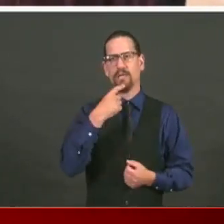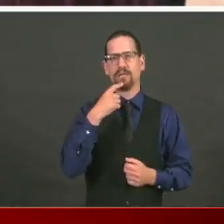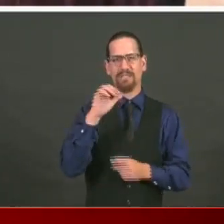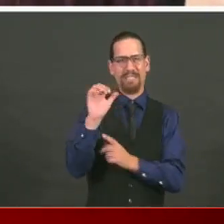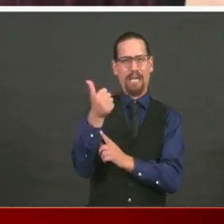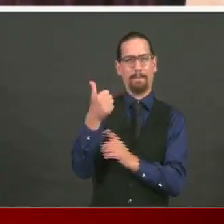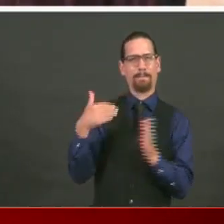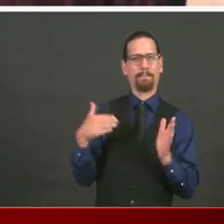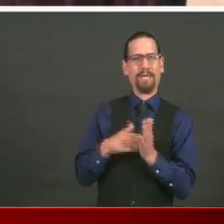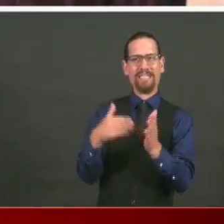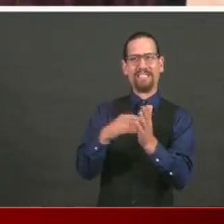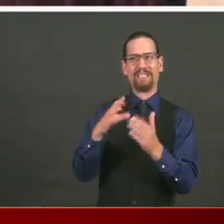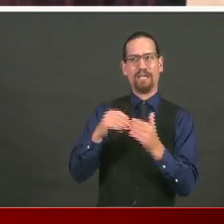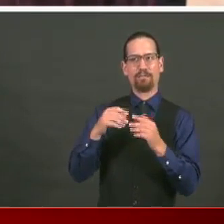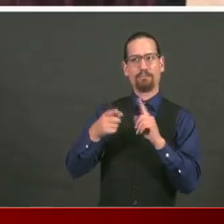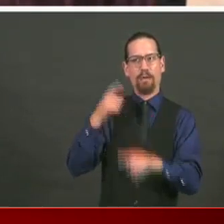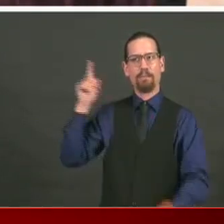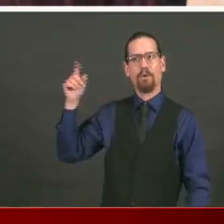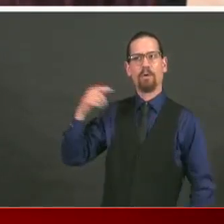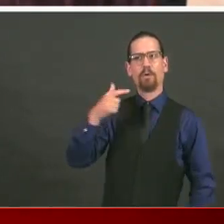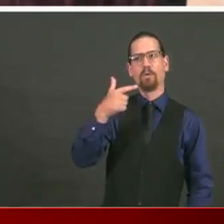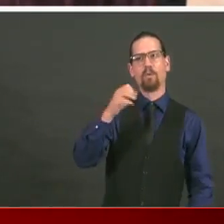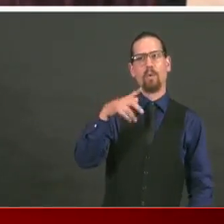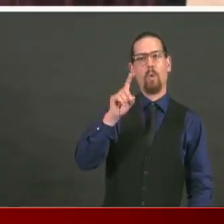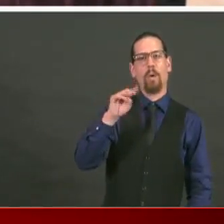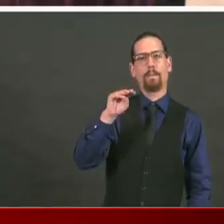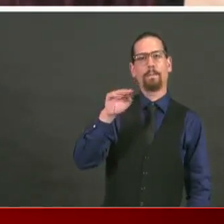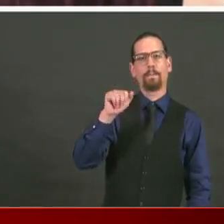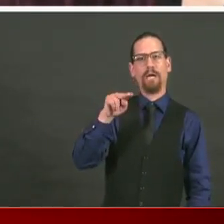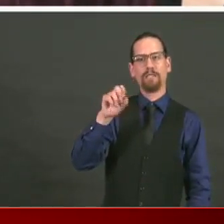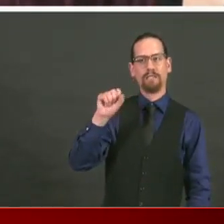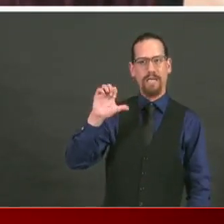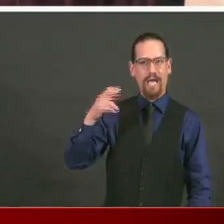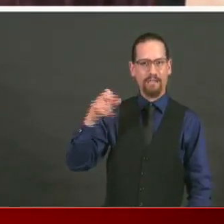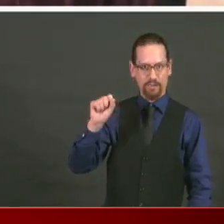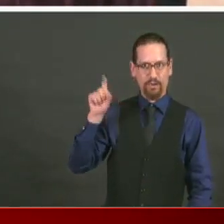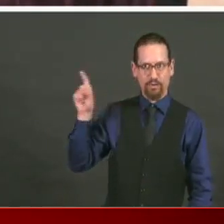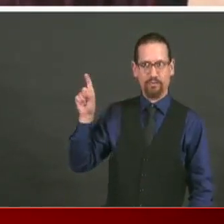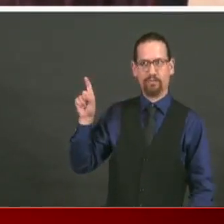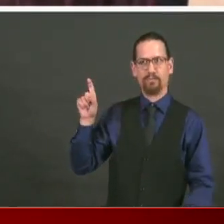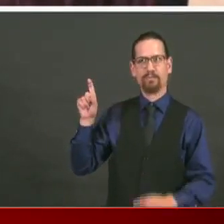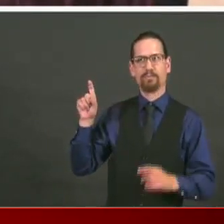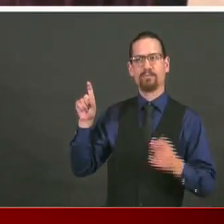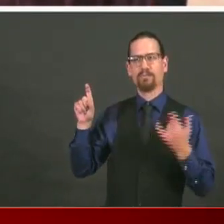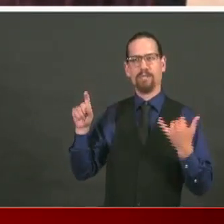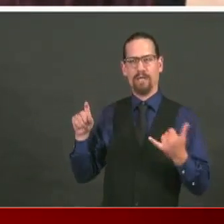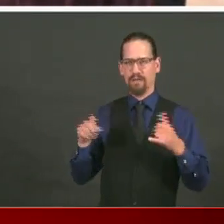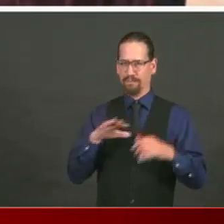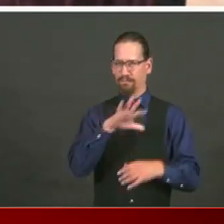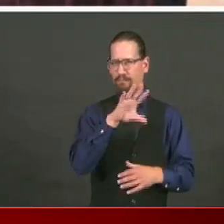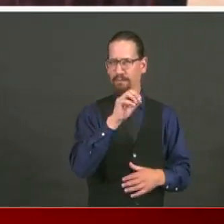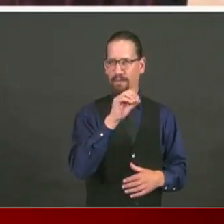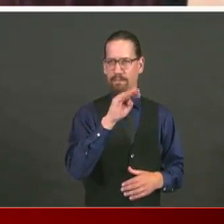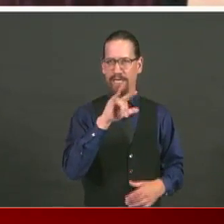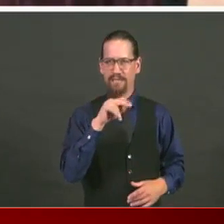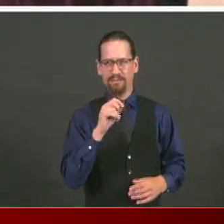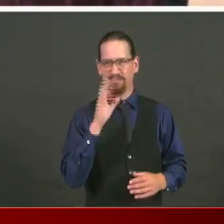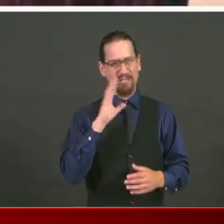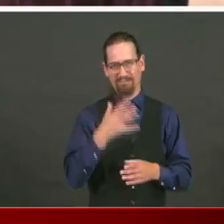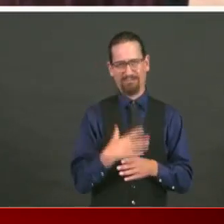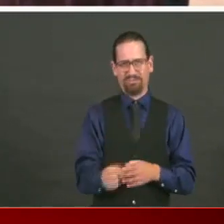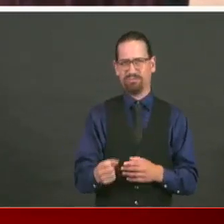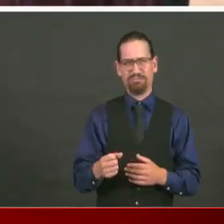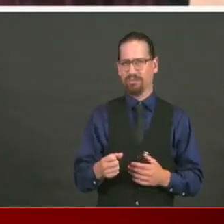Goldman Sachs. That went pretty quickly that one day. So $50 million is going to go pretty quickly. Can you talk specifically about,